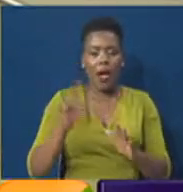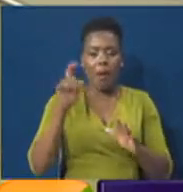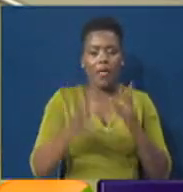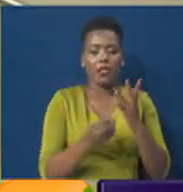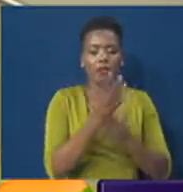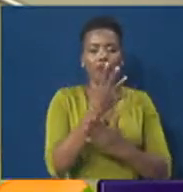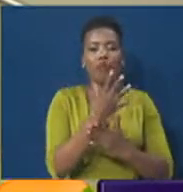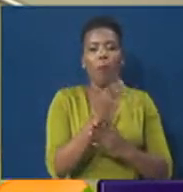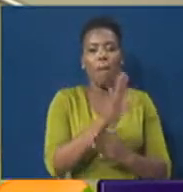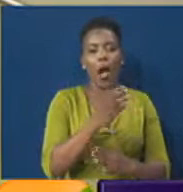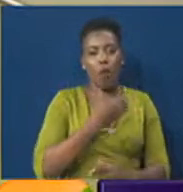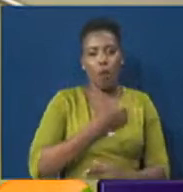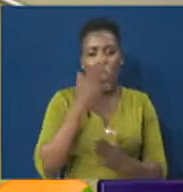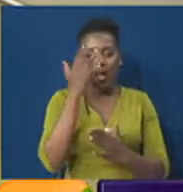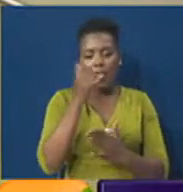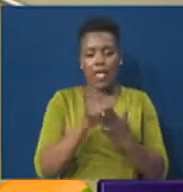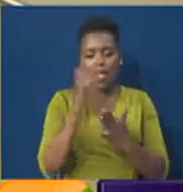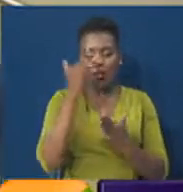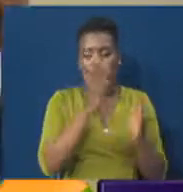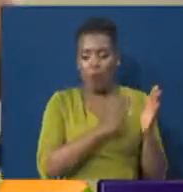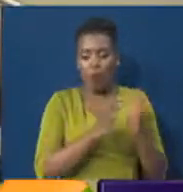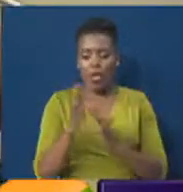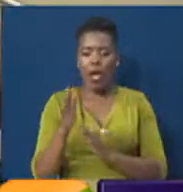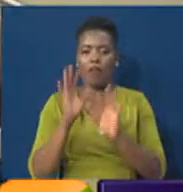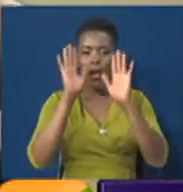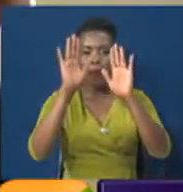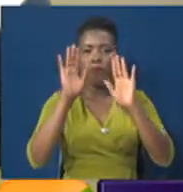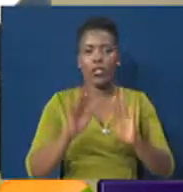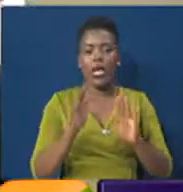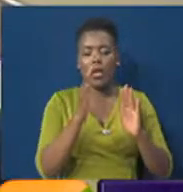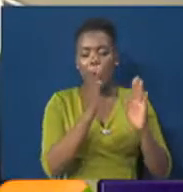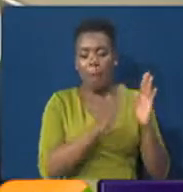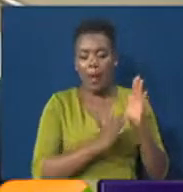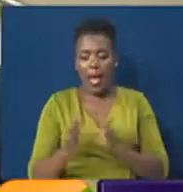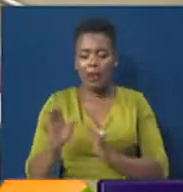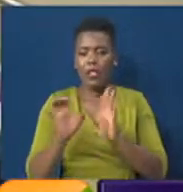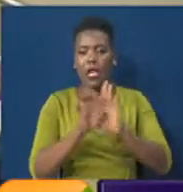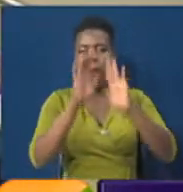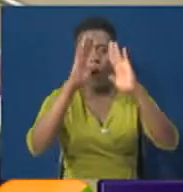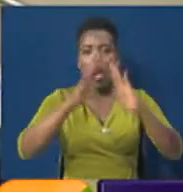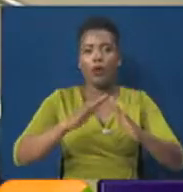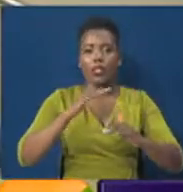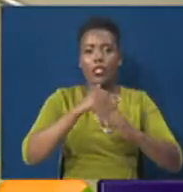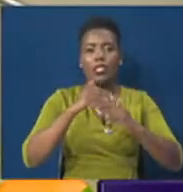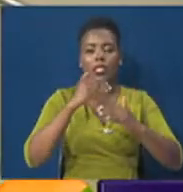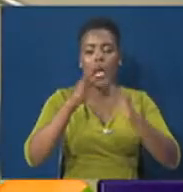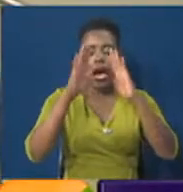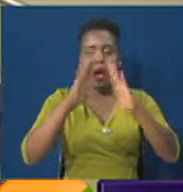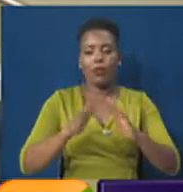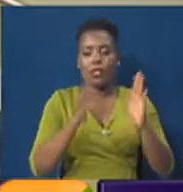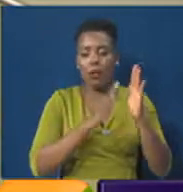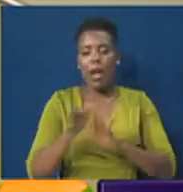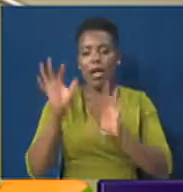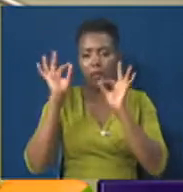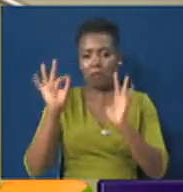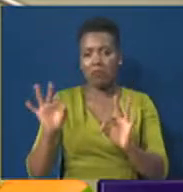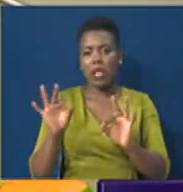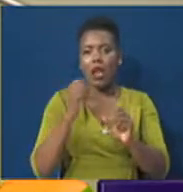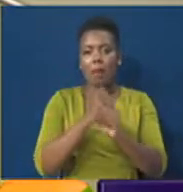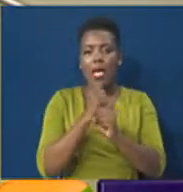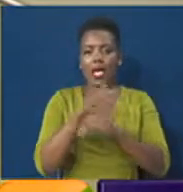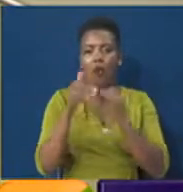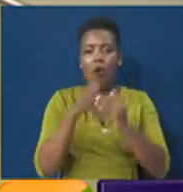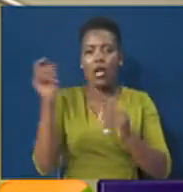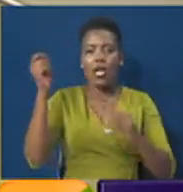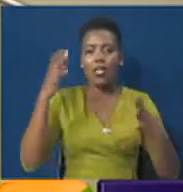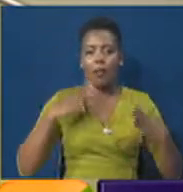that is why we have all these robust plans. Housing plan is making many Kenyans who are generally only consumers